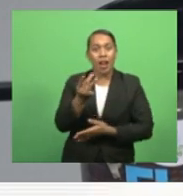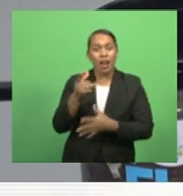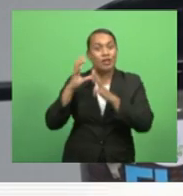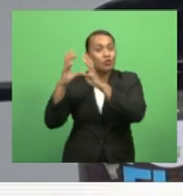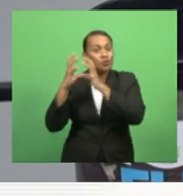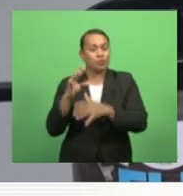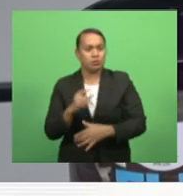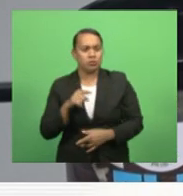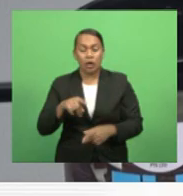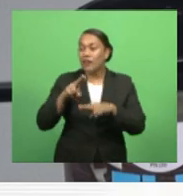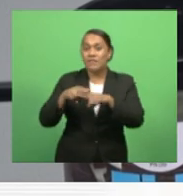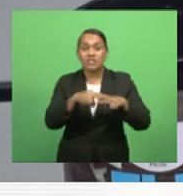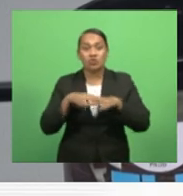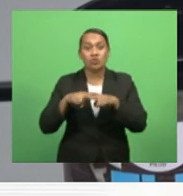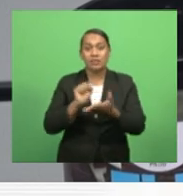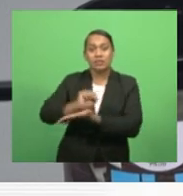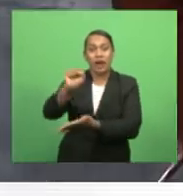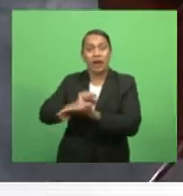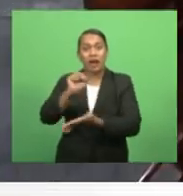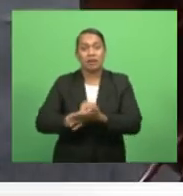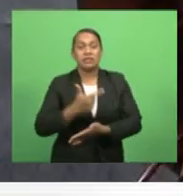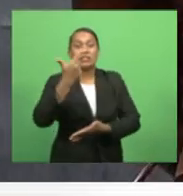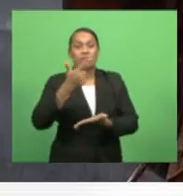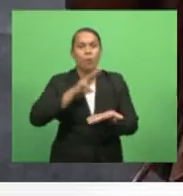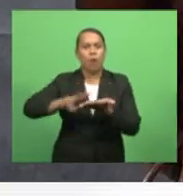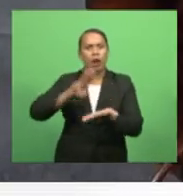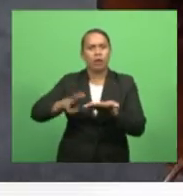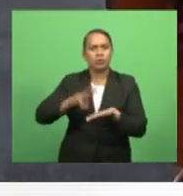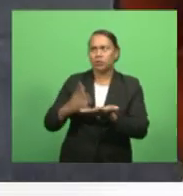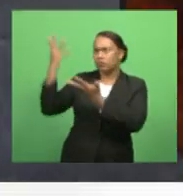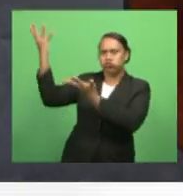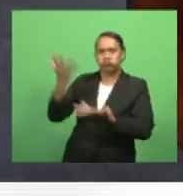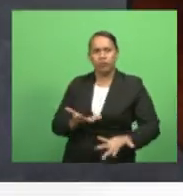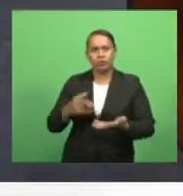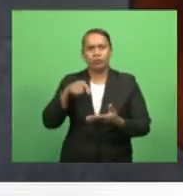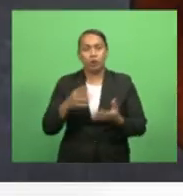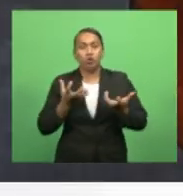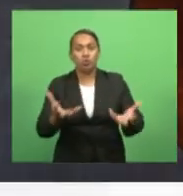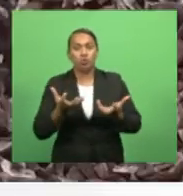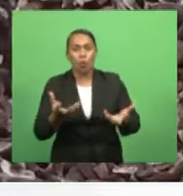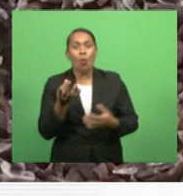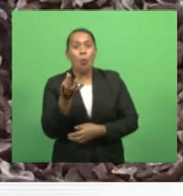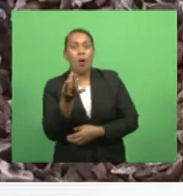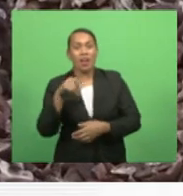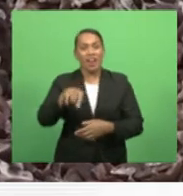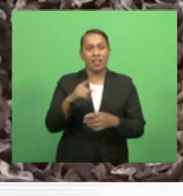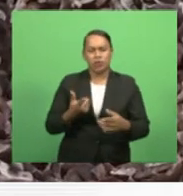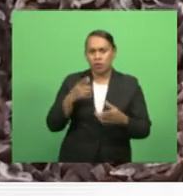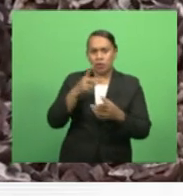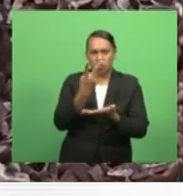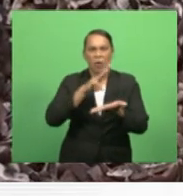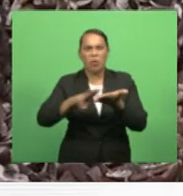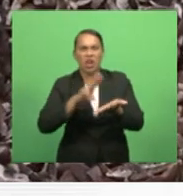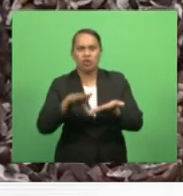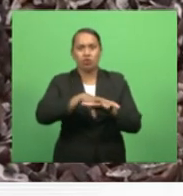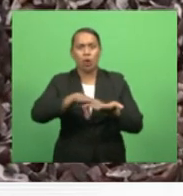spends around $17 million on importing cooking oil, while export stands around just over $2 million. The main export market